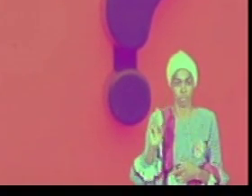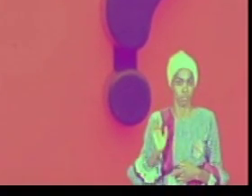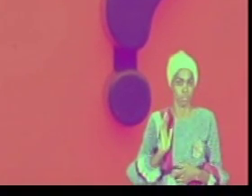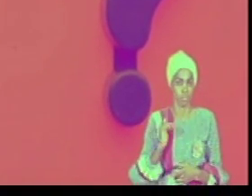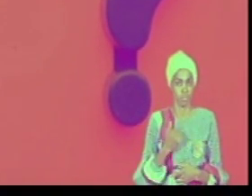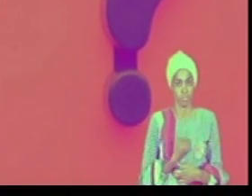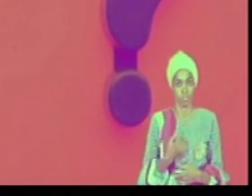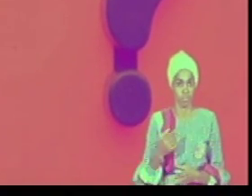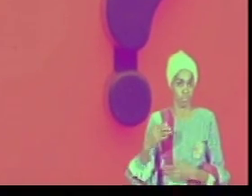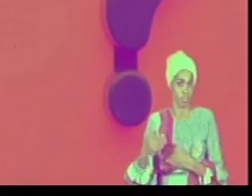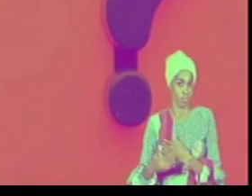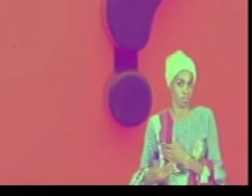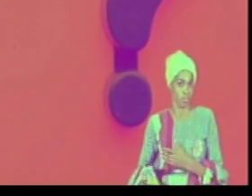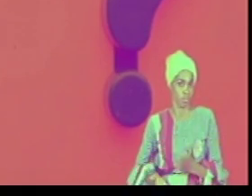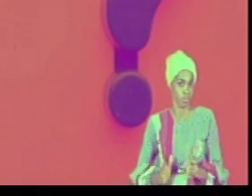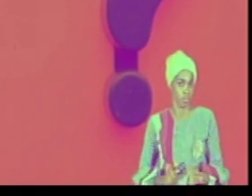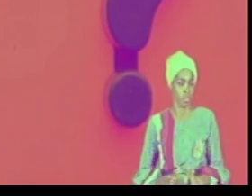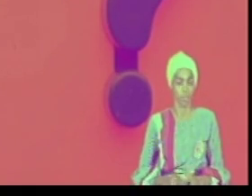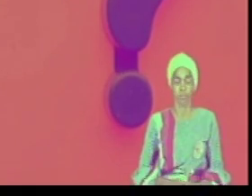location?